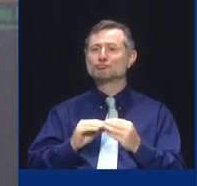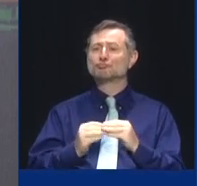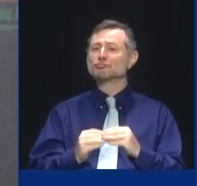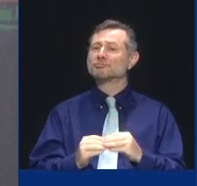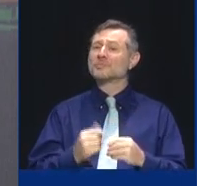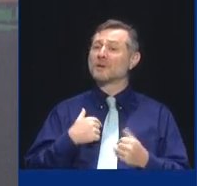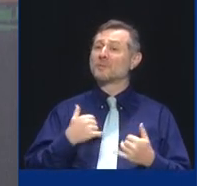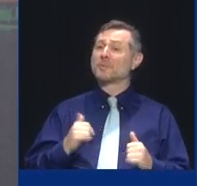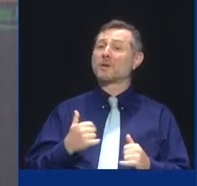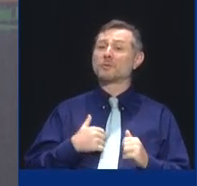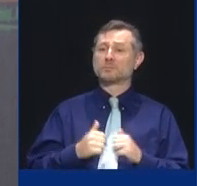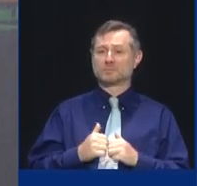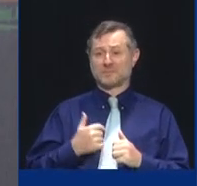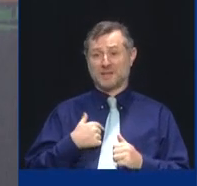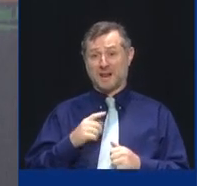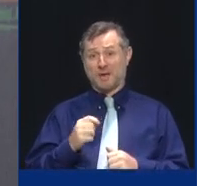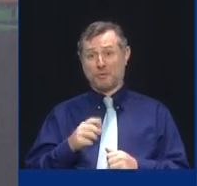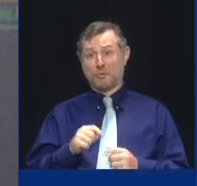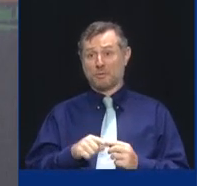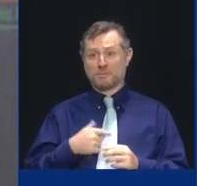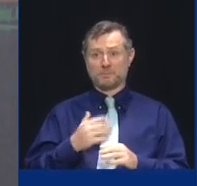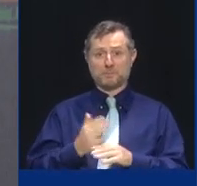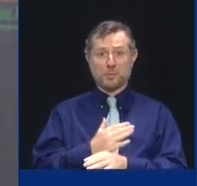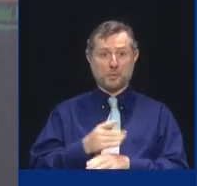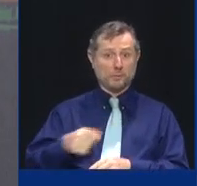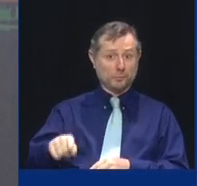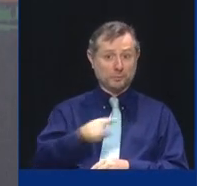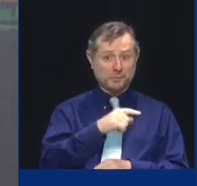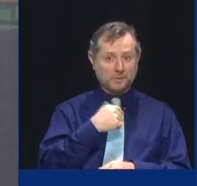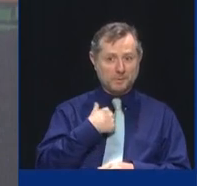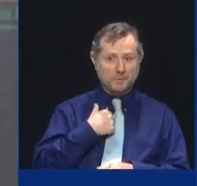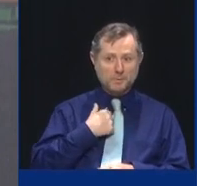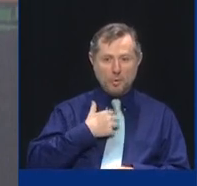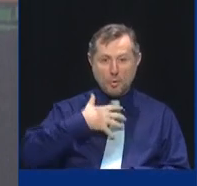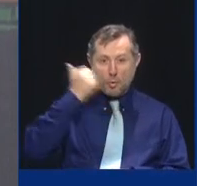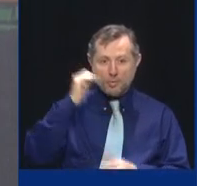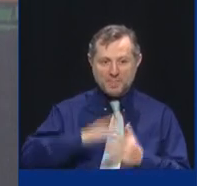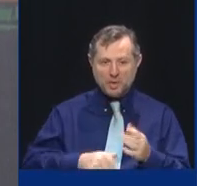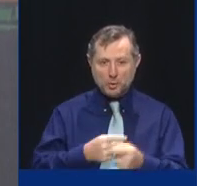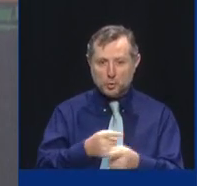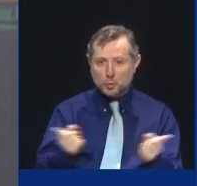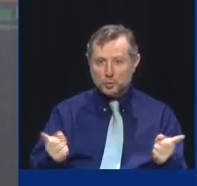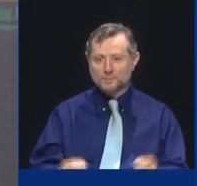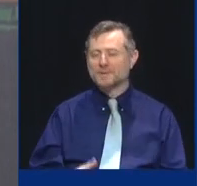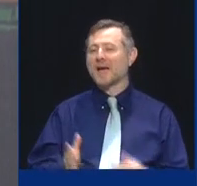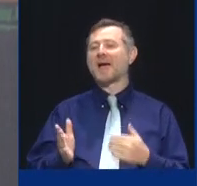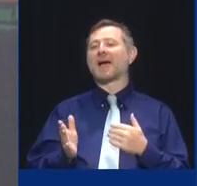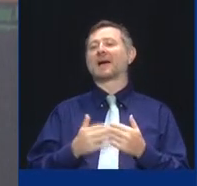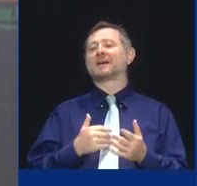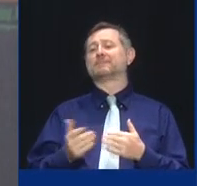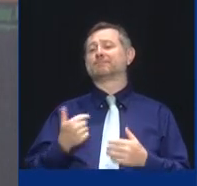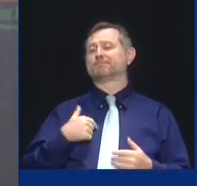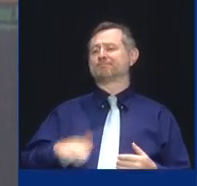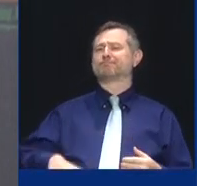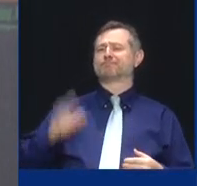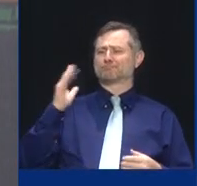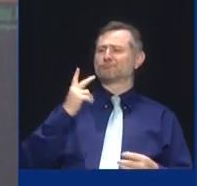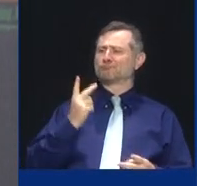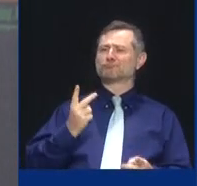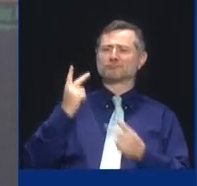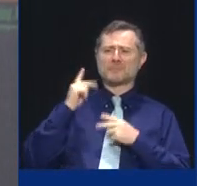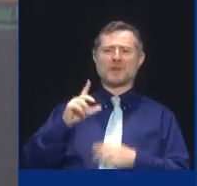of you because I am older than most of you. But it is was a big part of my childhood,